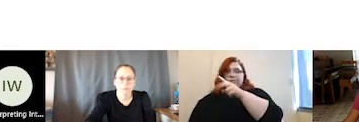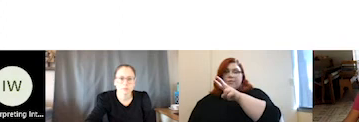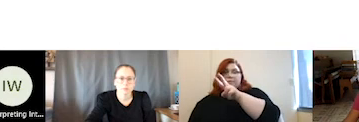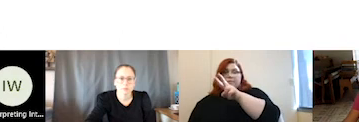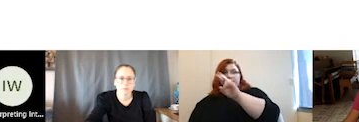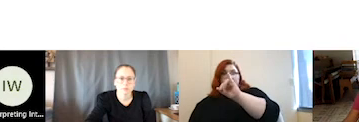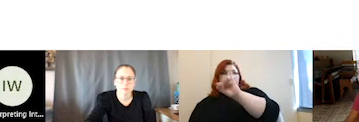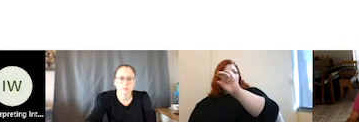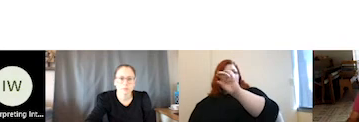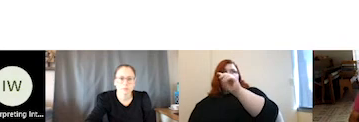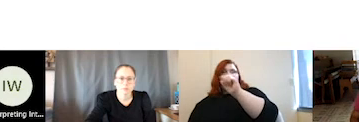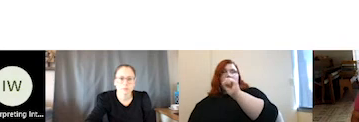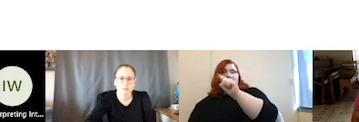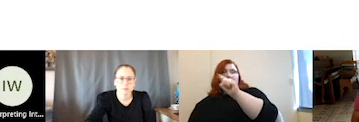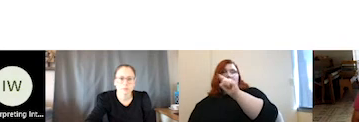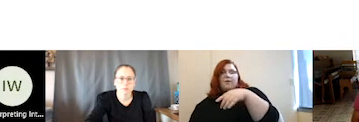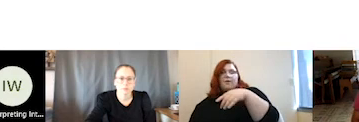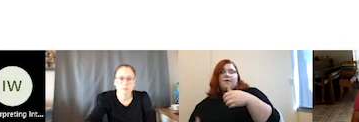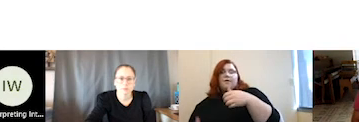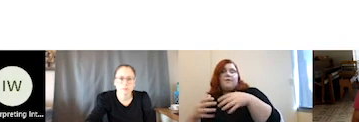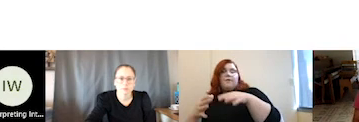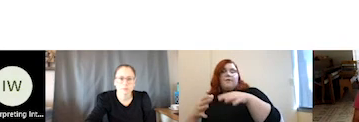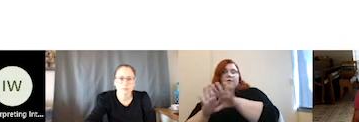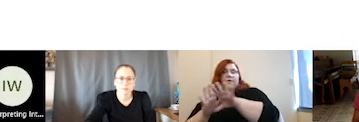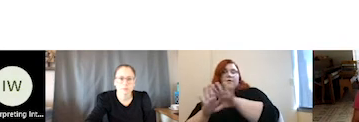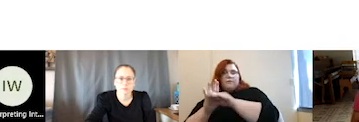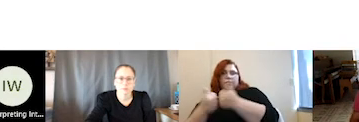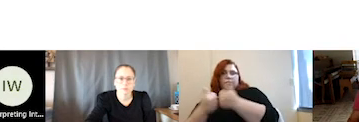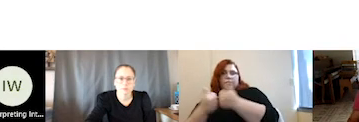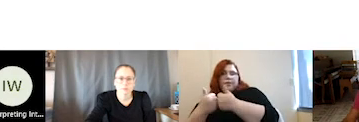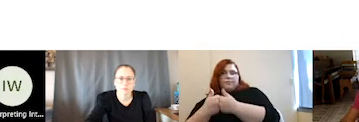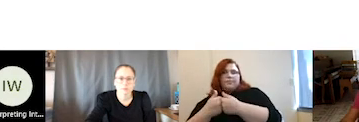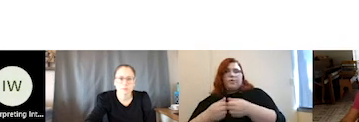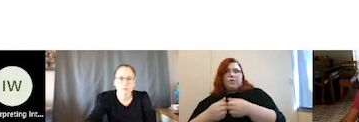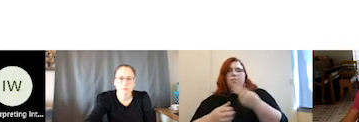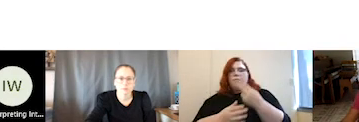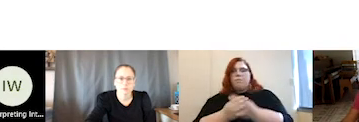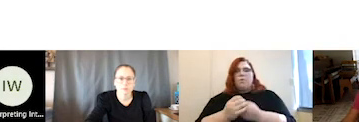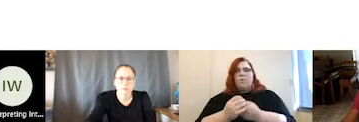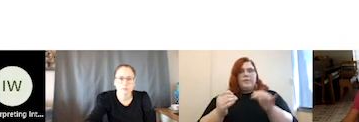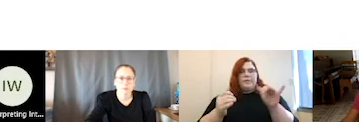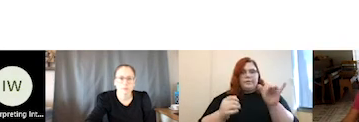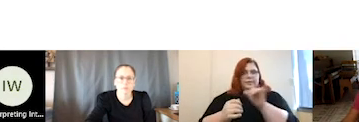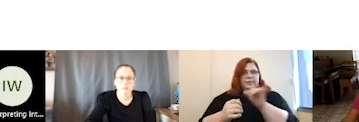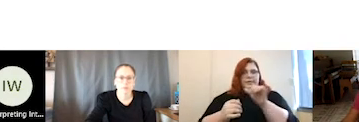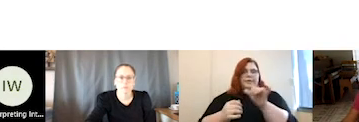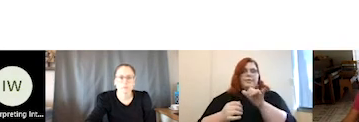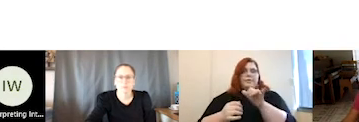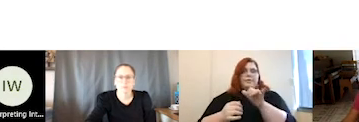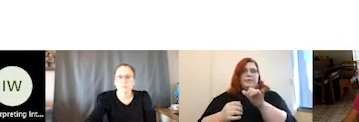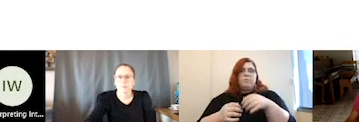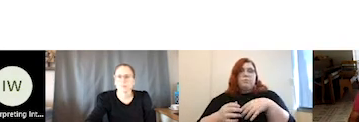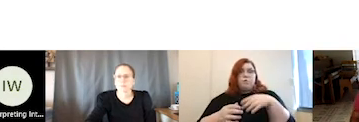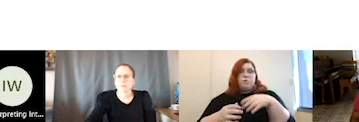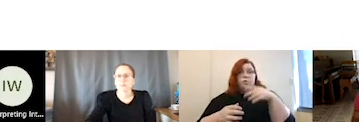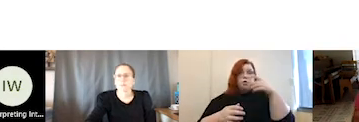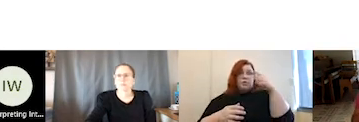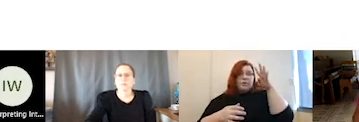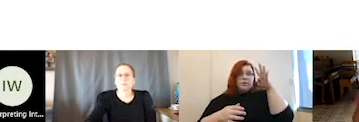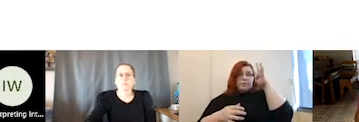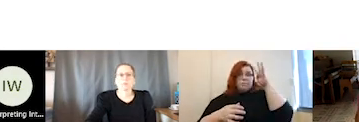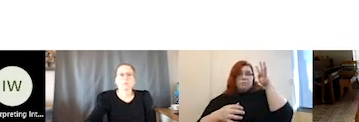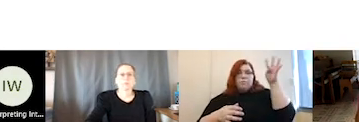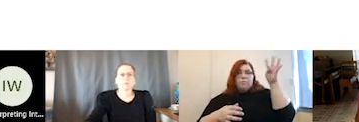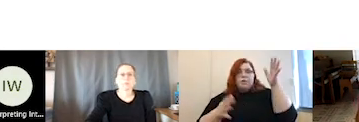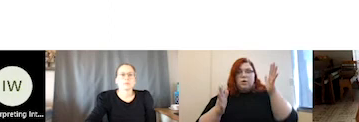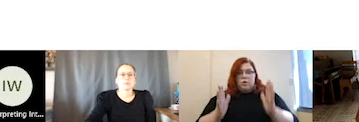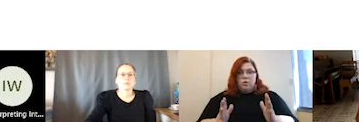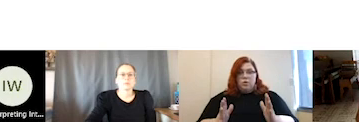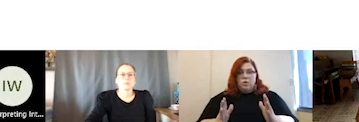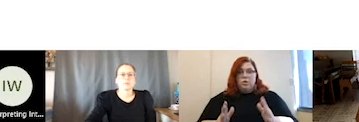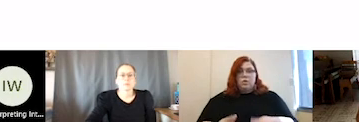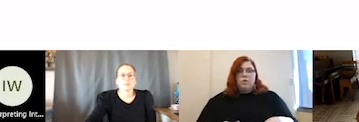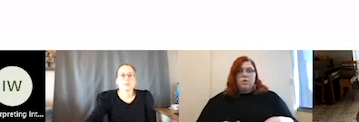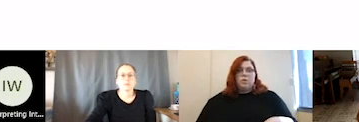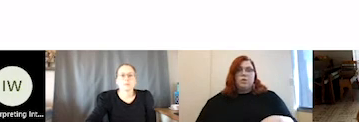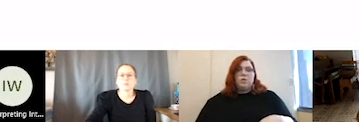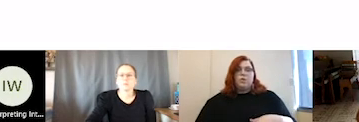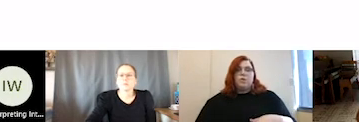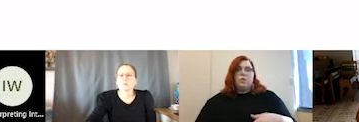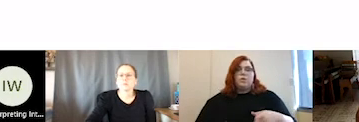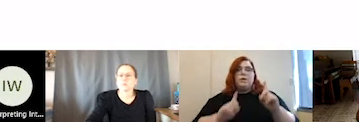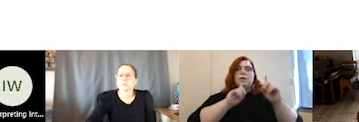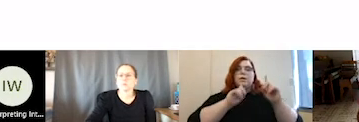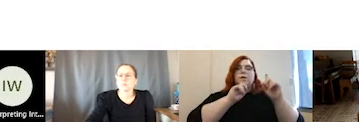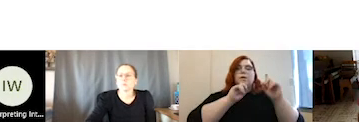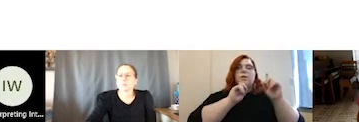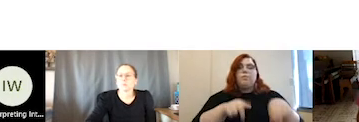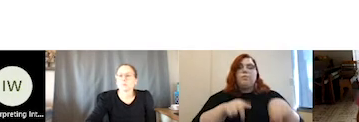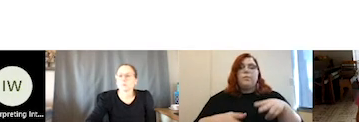creator. So here on the one on the left, you see the commands with the jump choice 1. And then over here